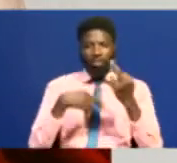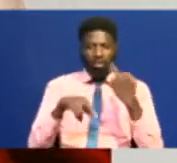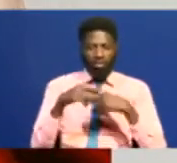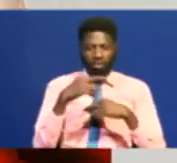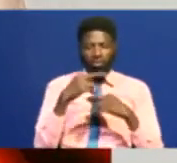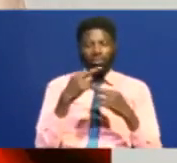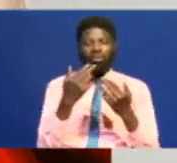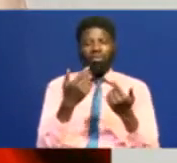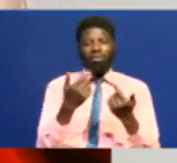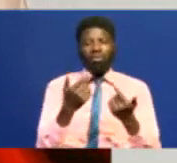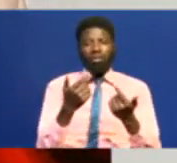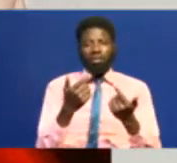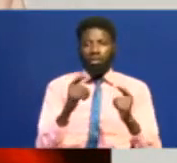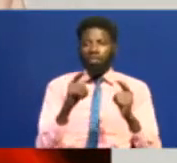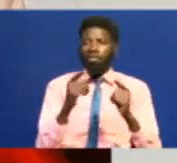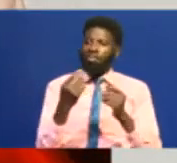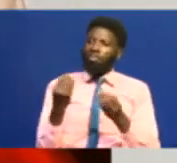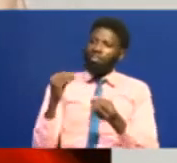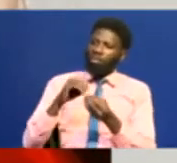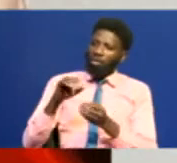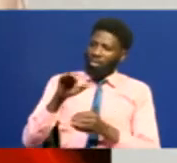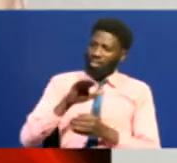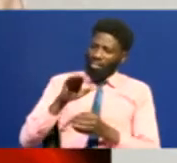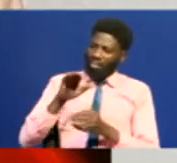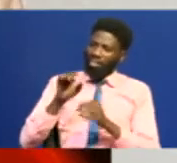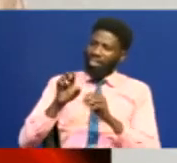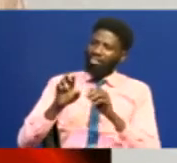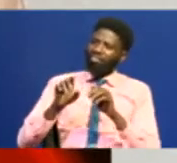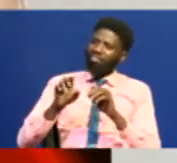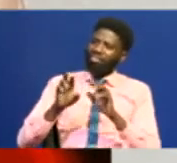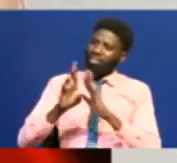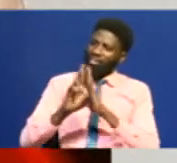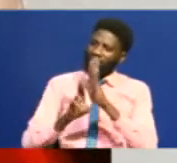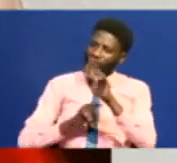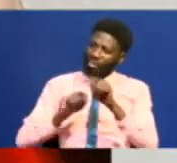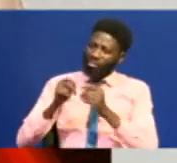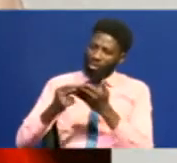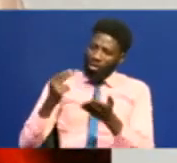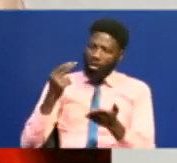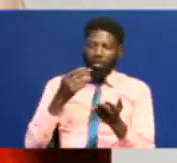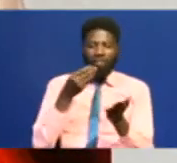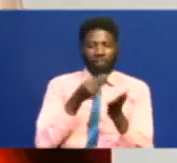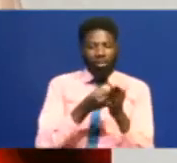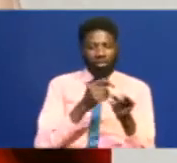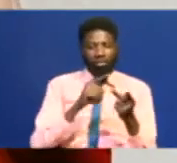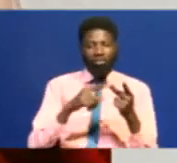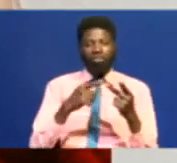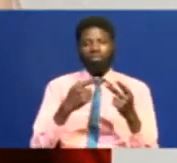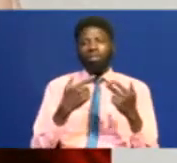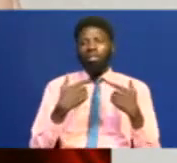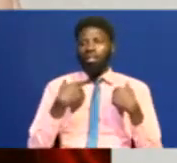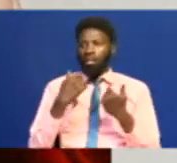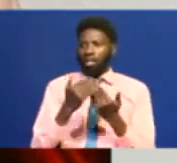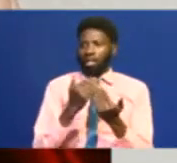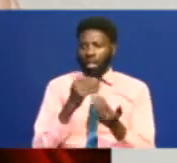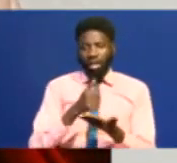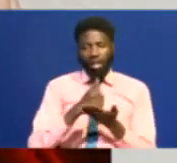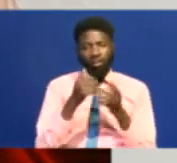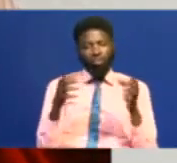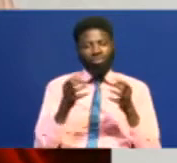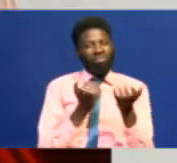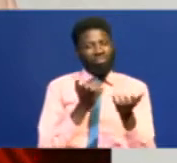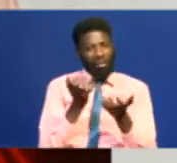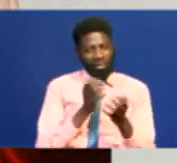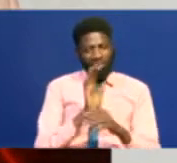you know, especially the highly regulated sectors like financial and healthcare to enable more entrepreneurs to, you know, accelerate their solutions and empower more people